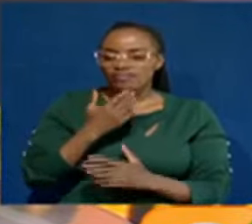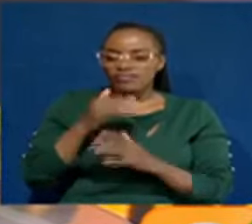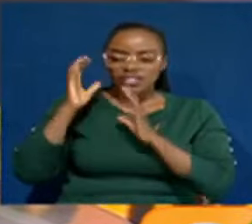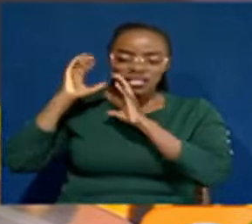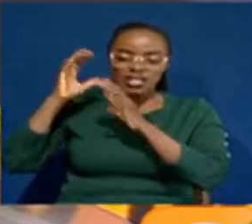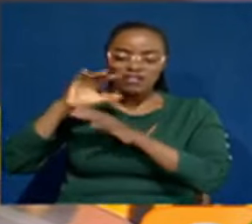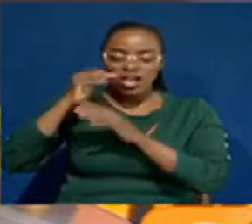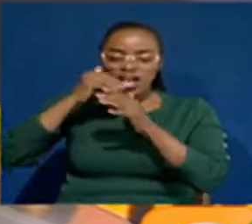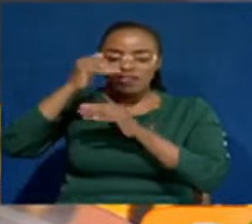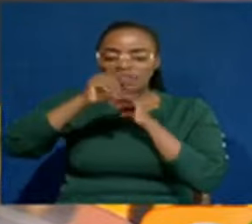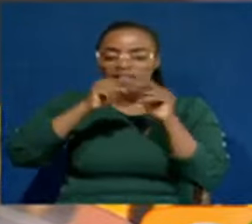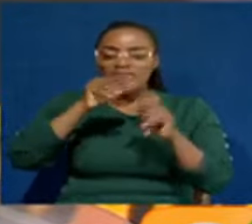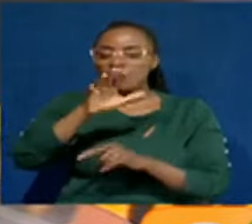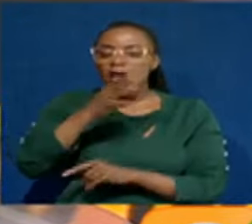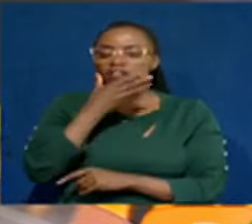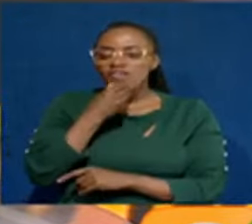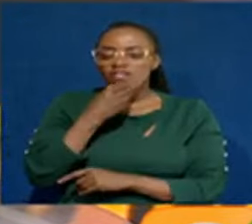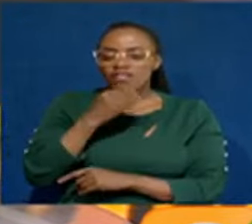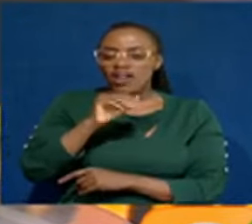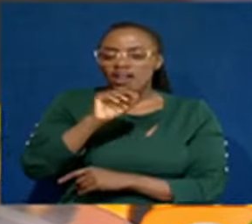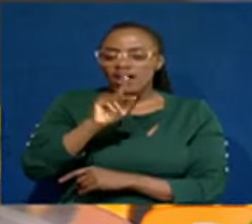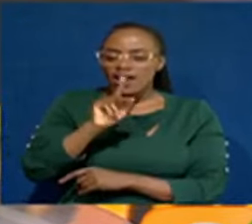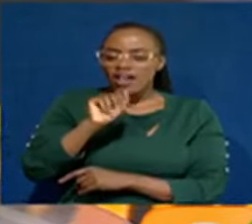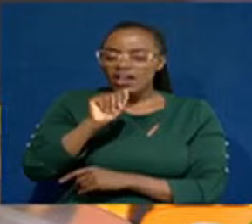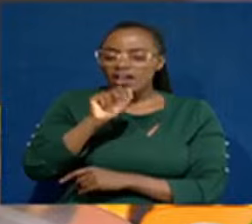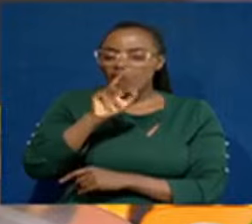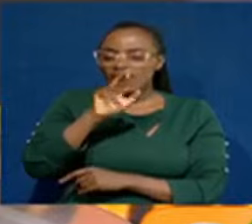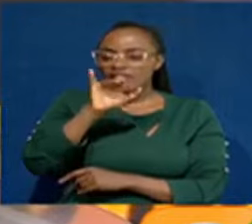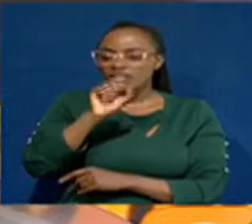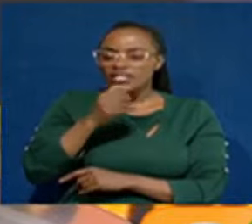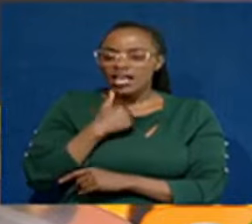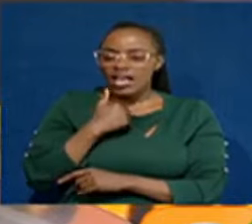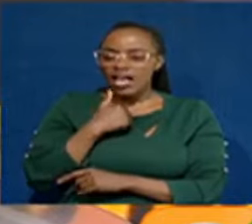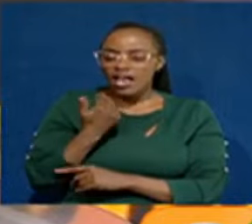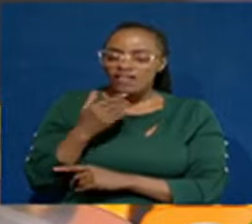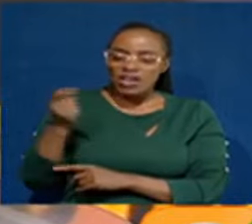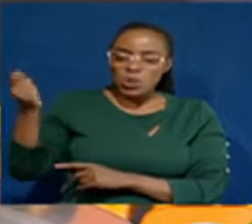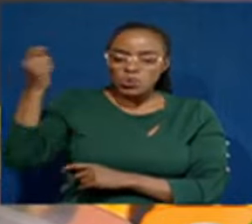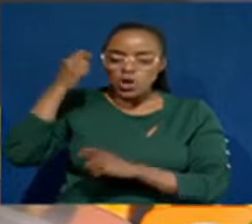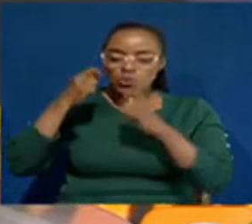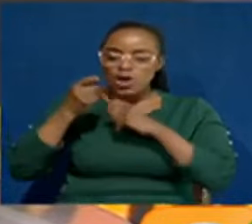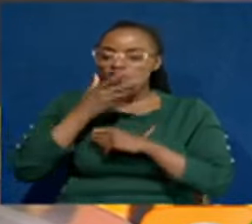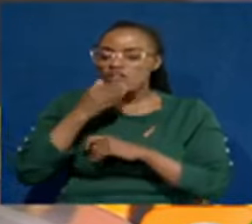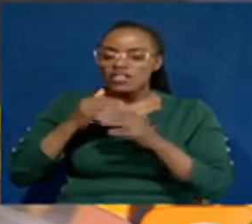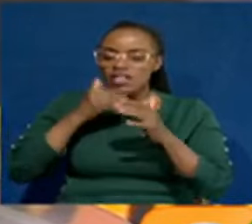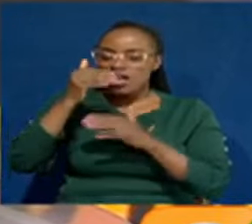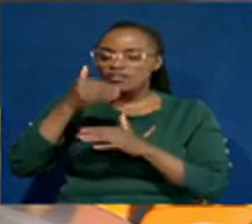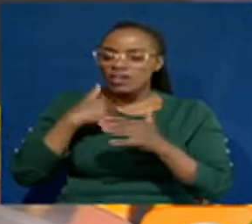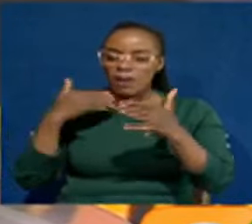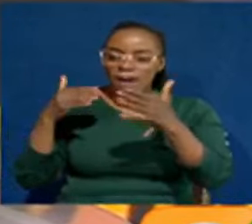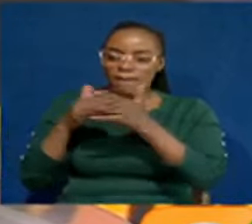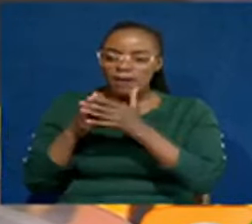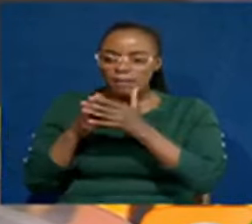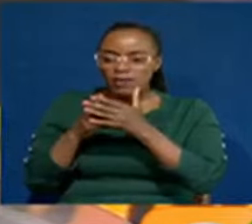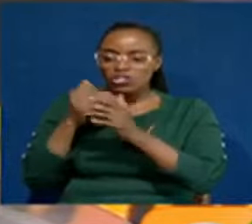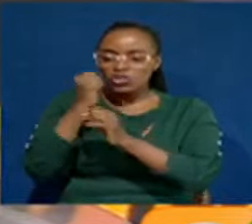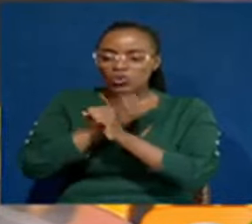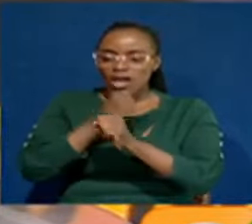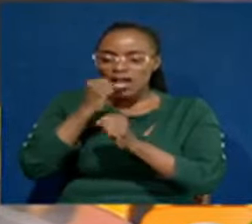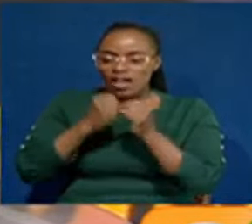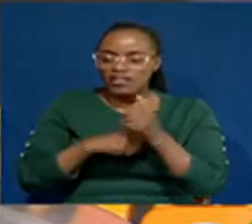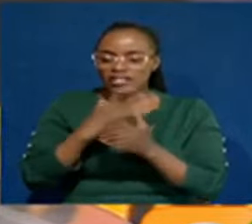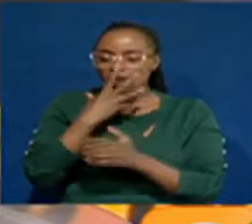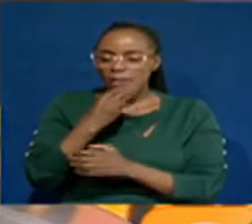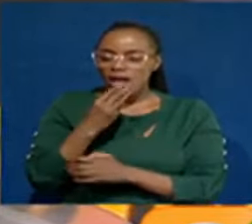father, Karisa Mwaiha. Islam Karisa is said to have descended on his father after he was denied permission to harvest mangoes from